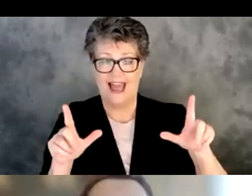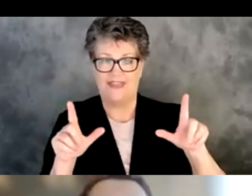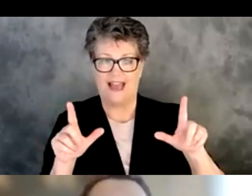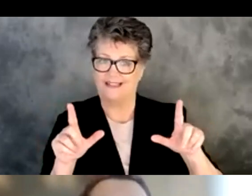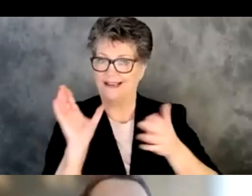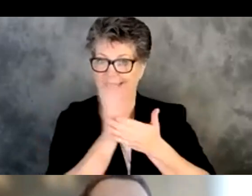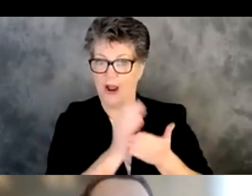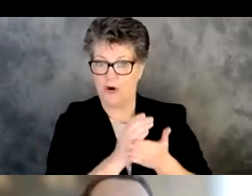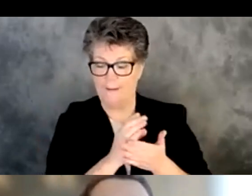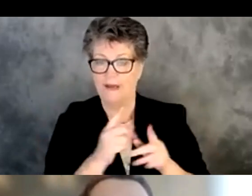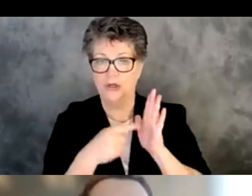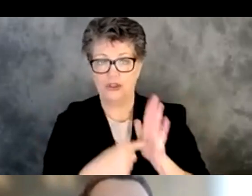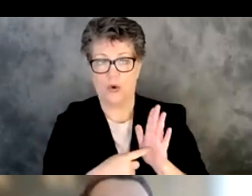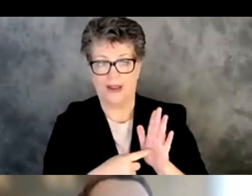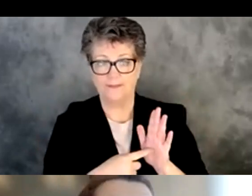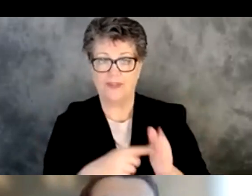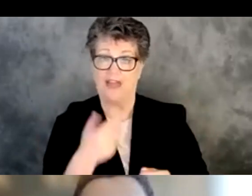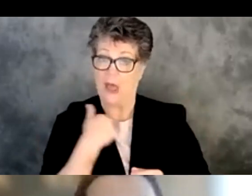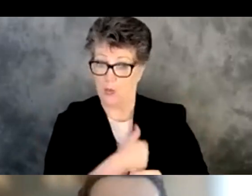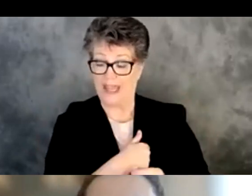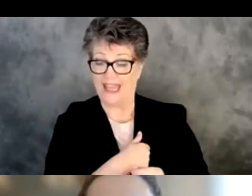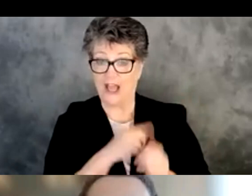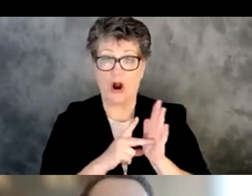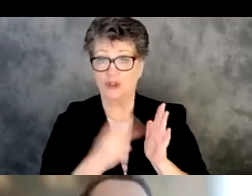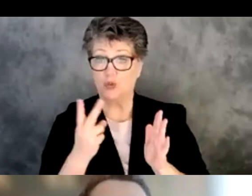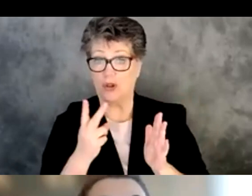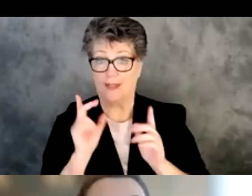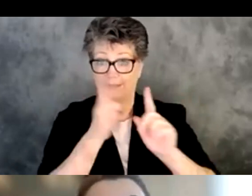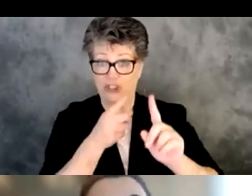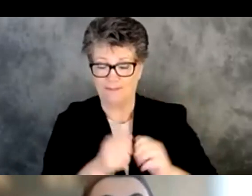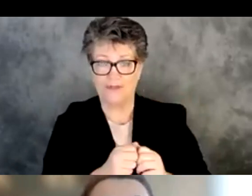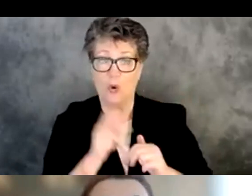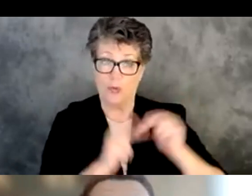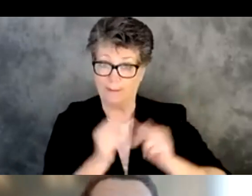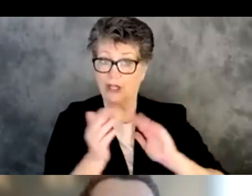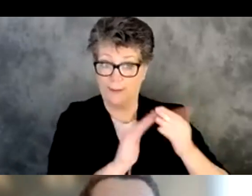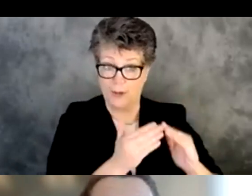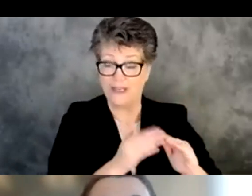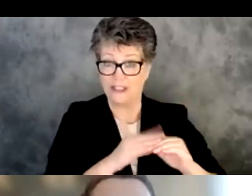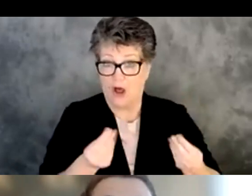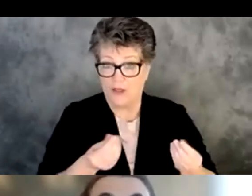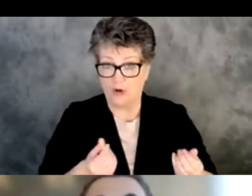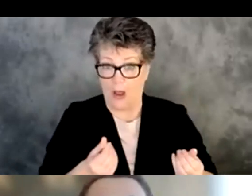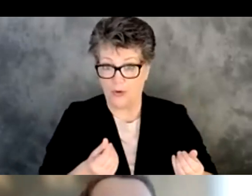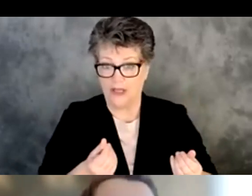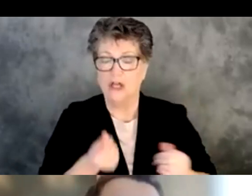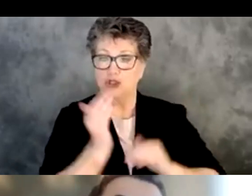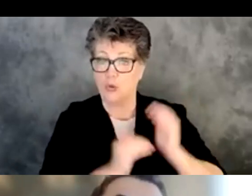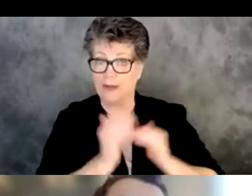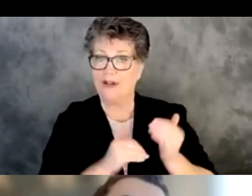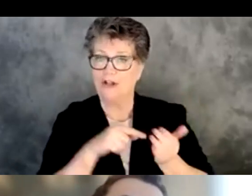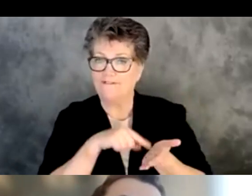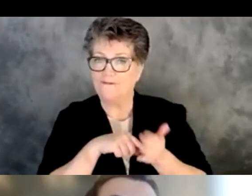diagram showing that we are a dual mission organization. We both build communities on the ground, so we build